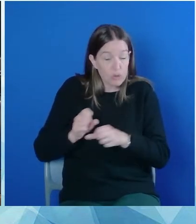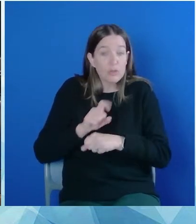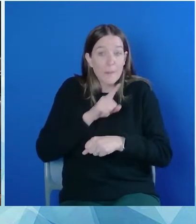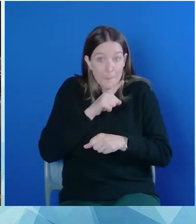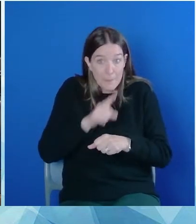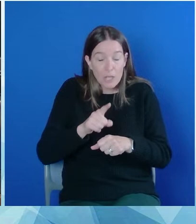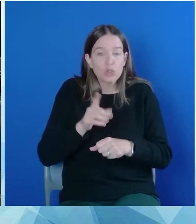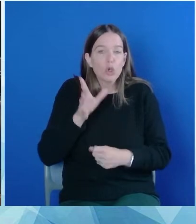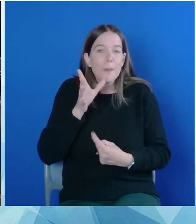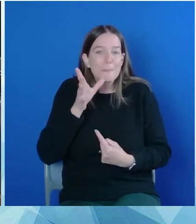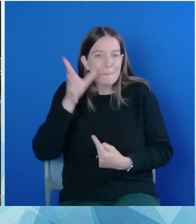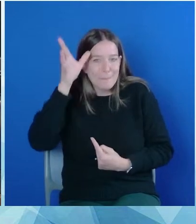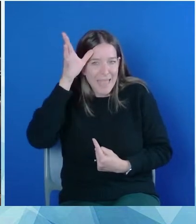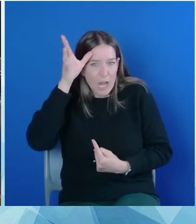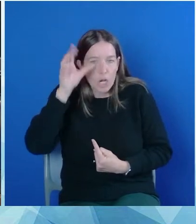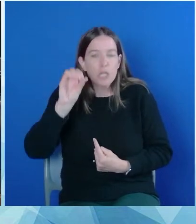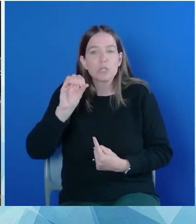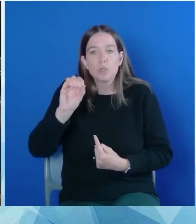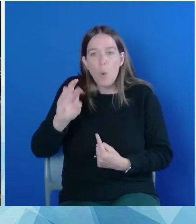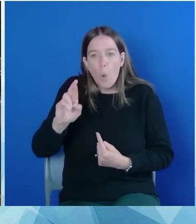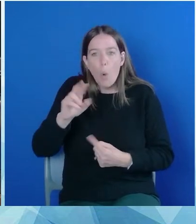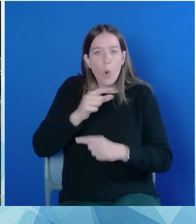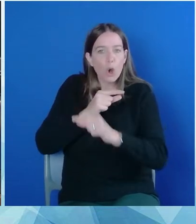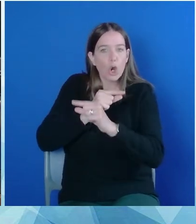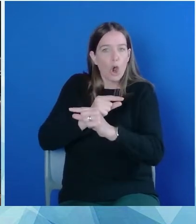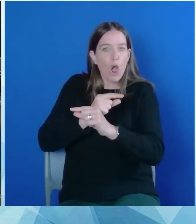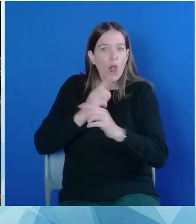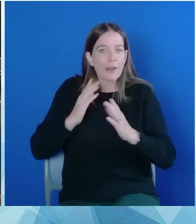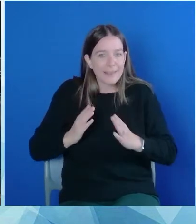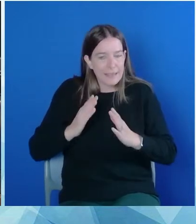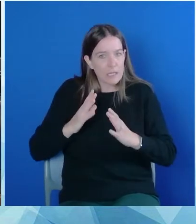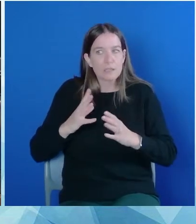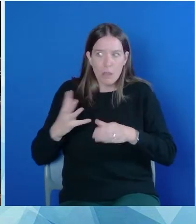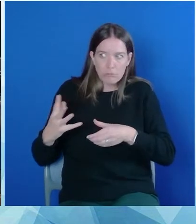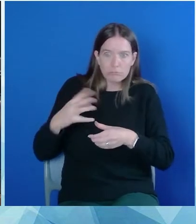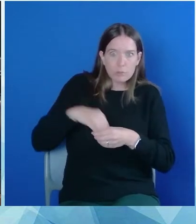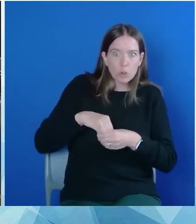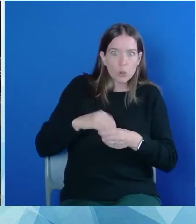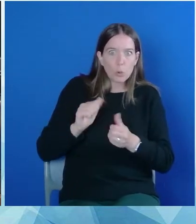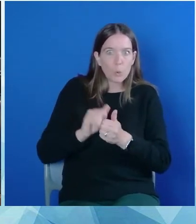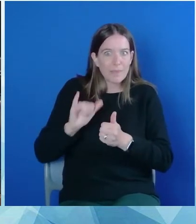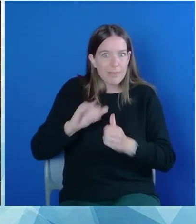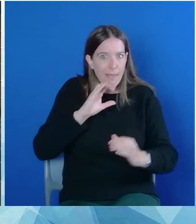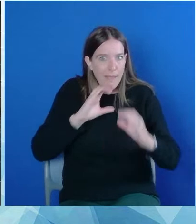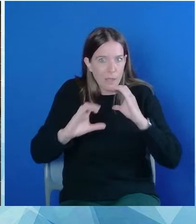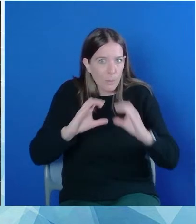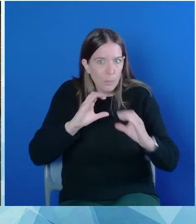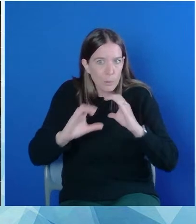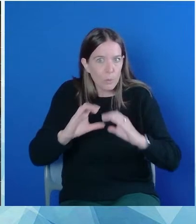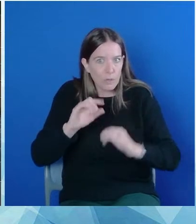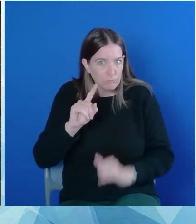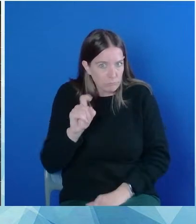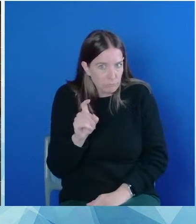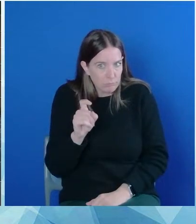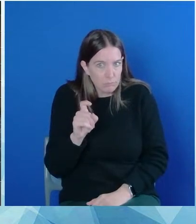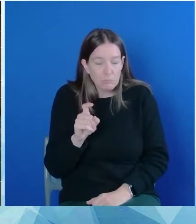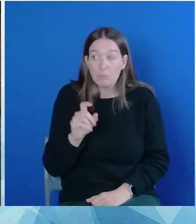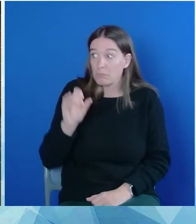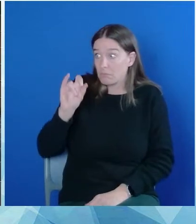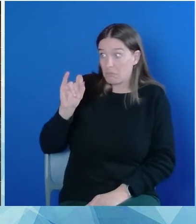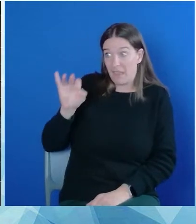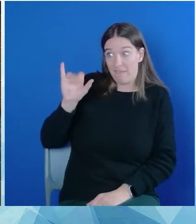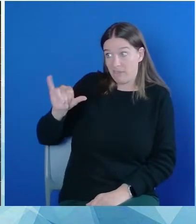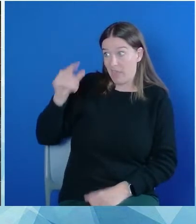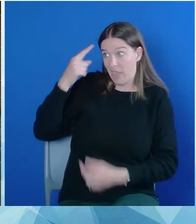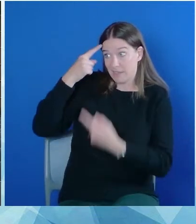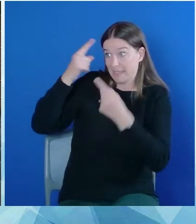are kept into that communication loop? Absolutely. If that is the sense of the board, then certainly I'm happy to do